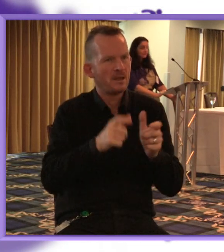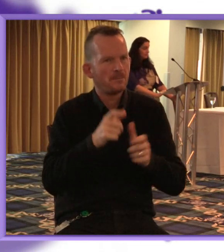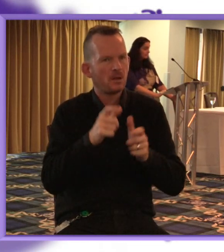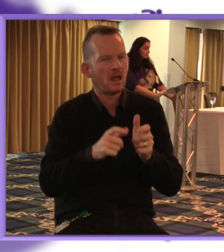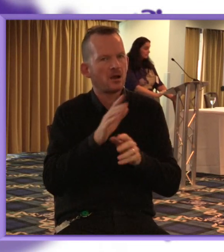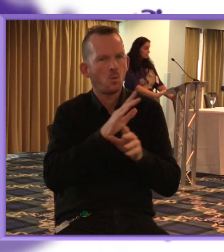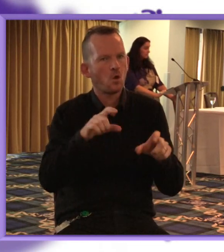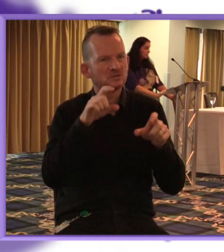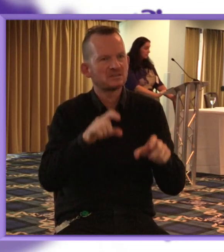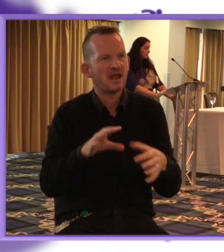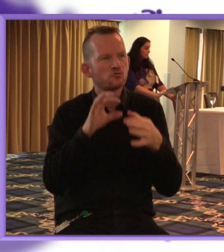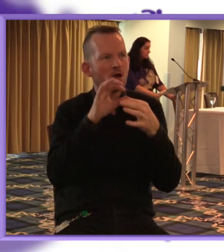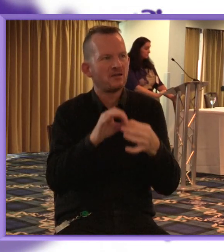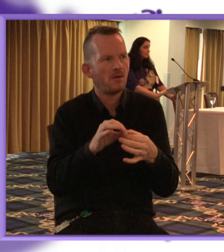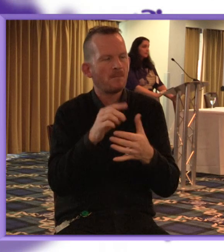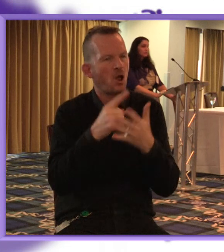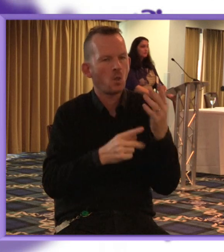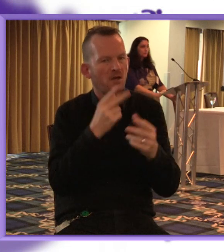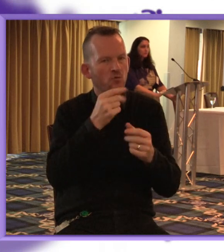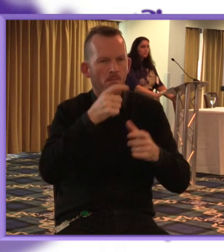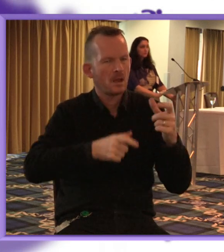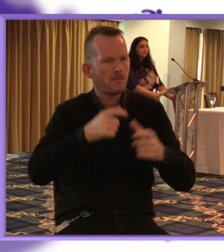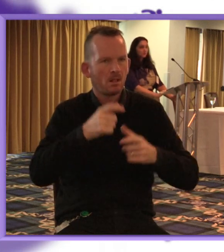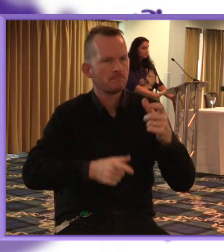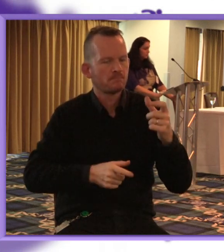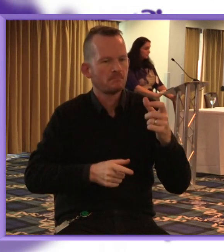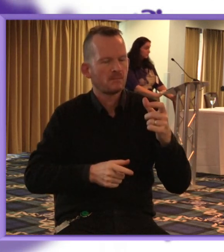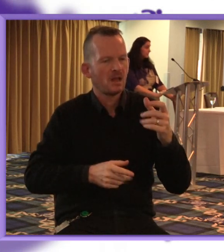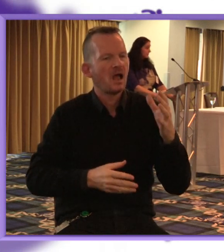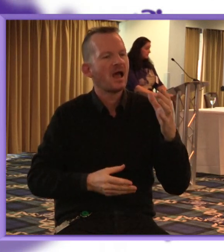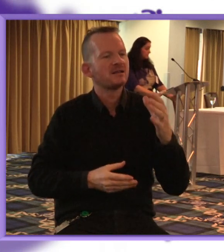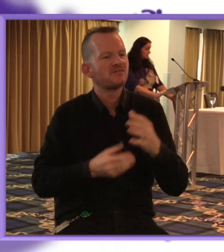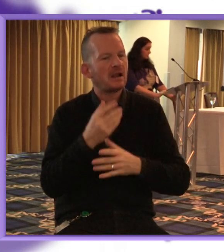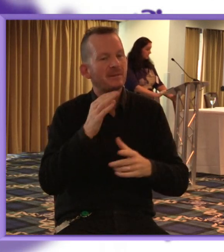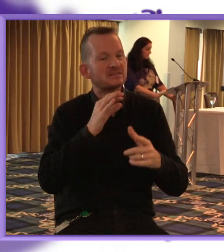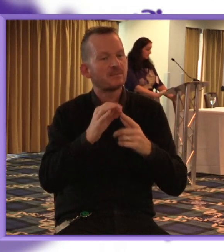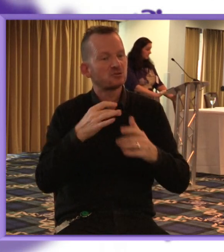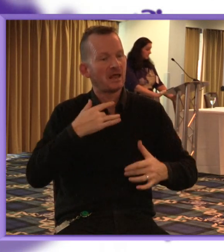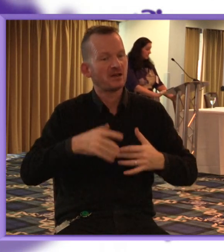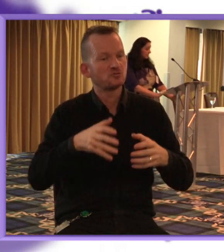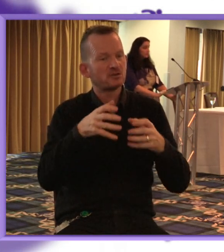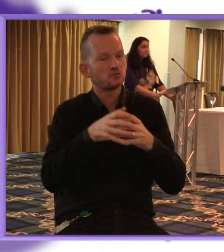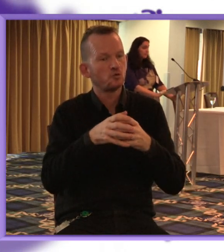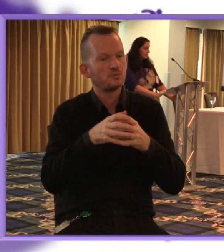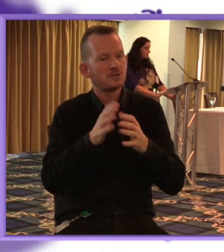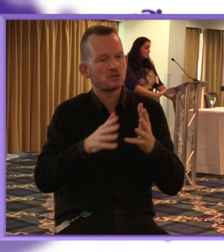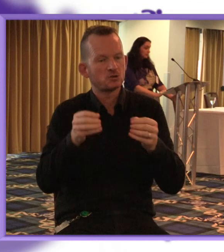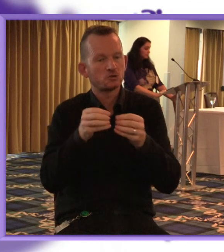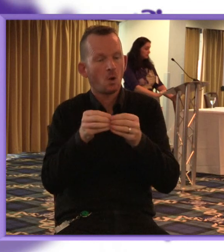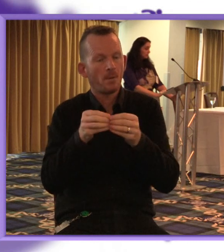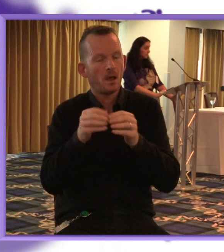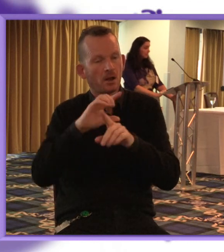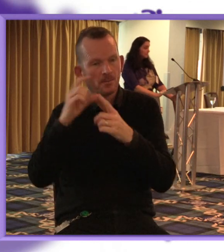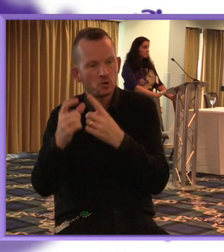relevant if it is just done by a few. Developing special interest groups, sub-communities, in areas such as